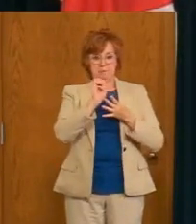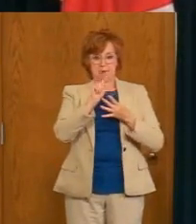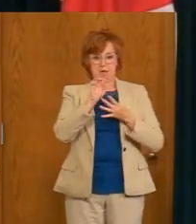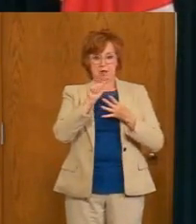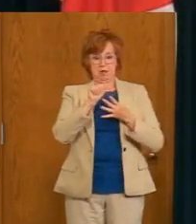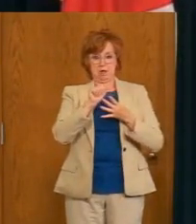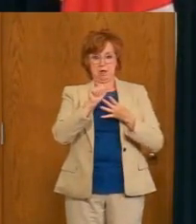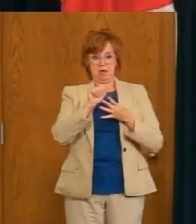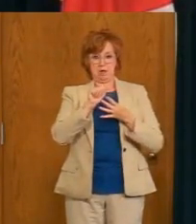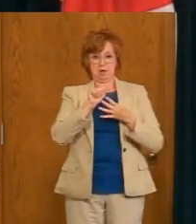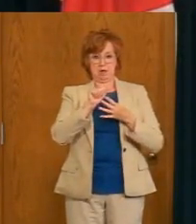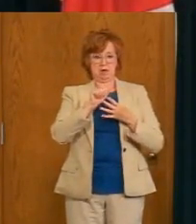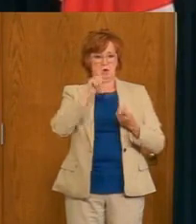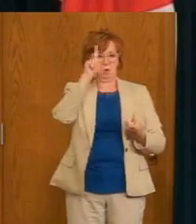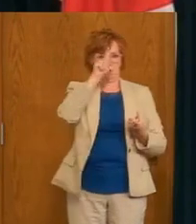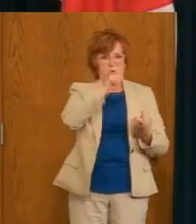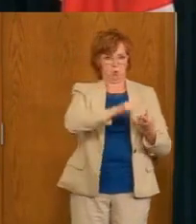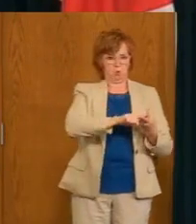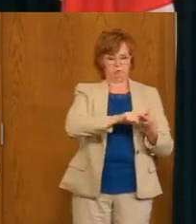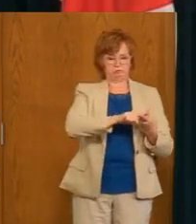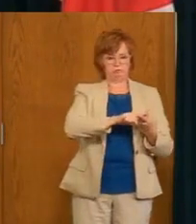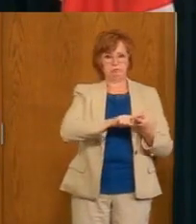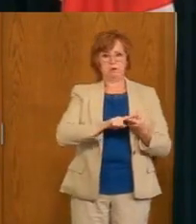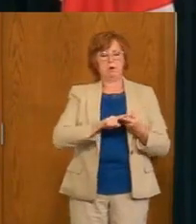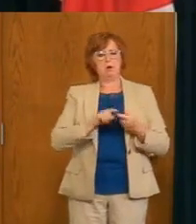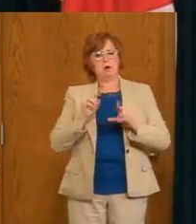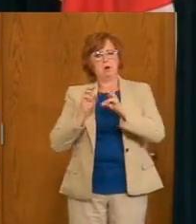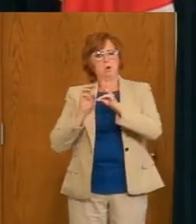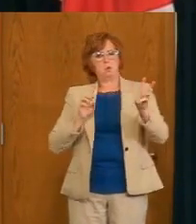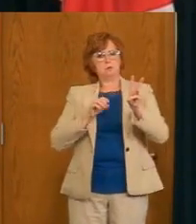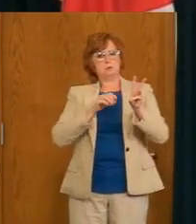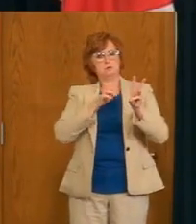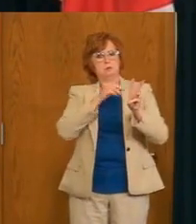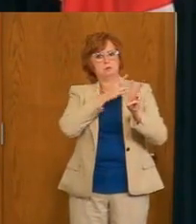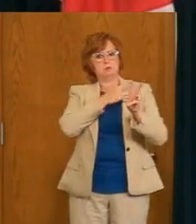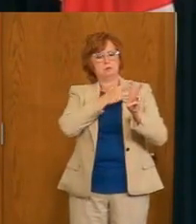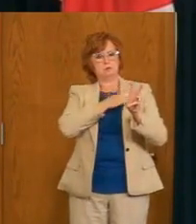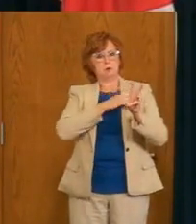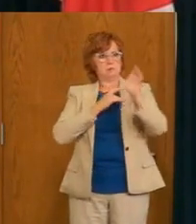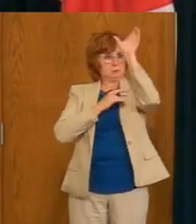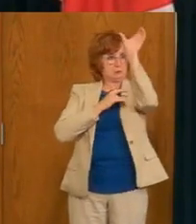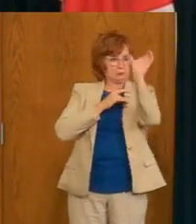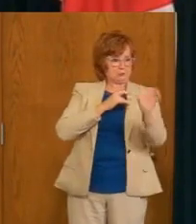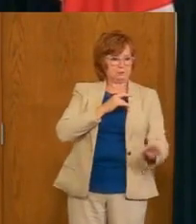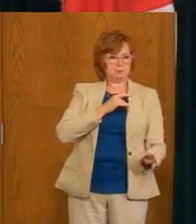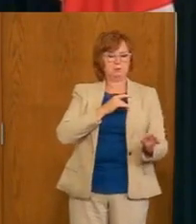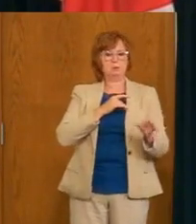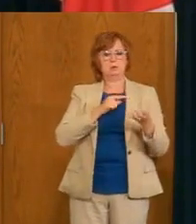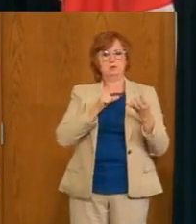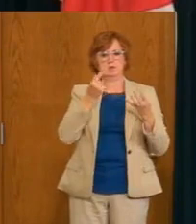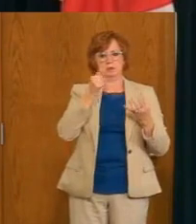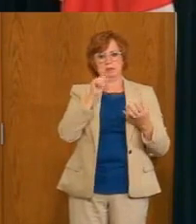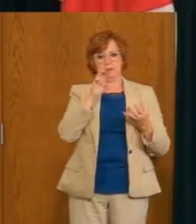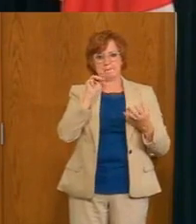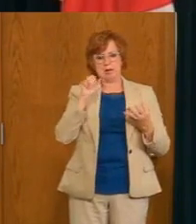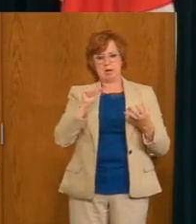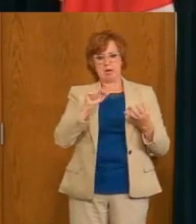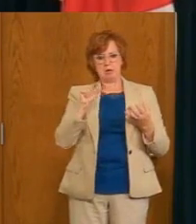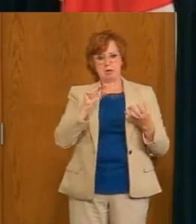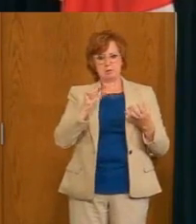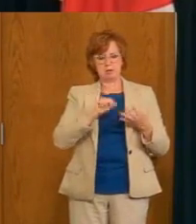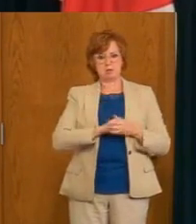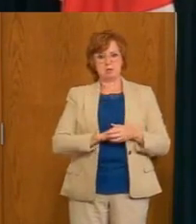strain throughout the province, mostly in the south, but also in points north. And we are increasingly seeing Delta strain also side by